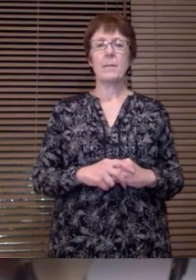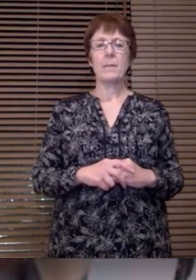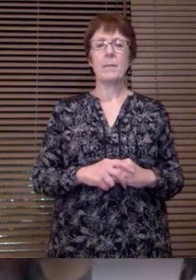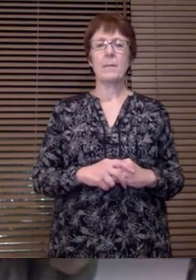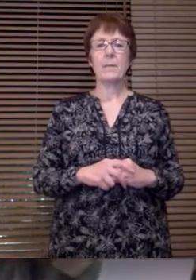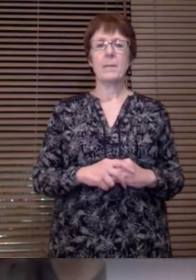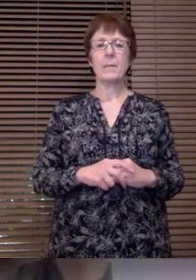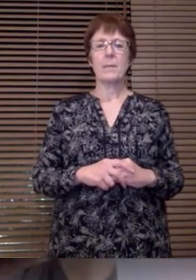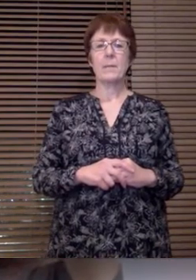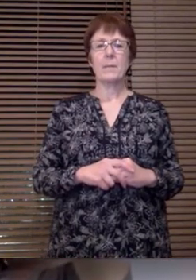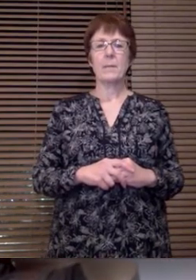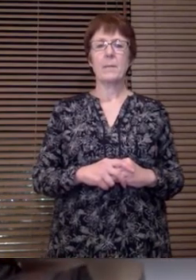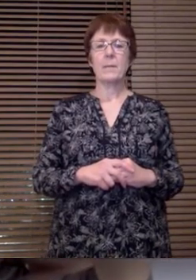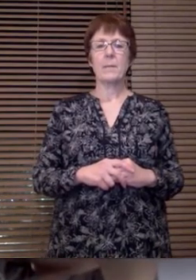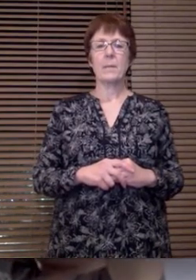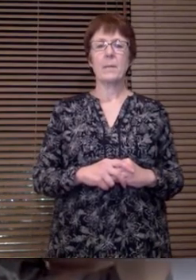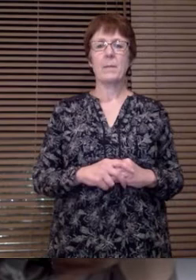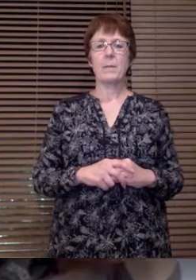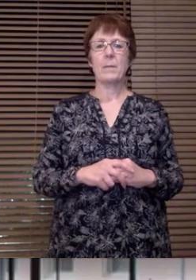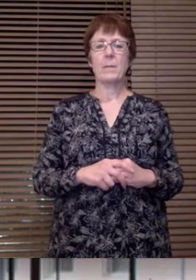shoulders.